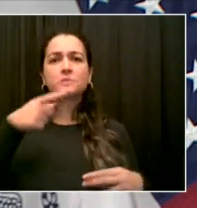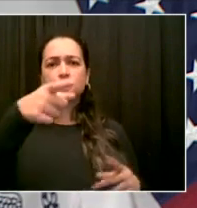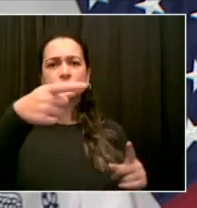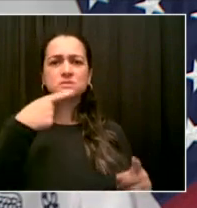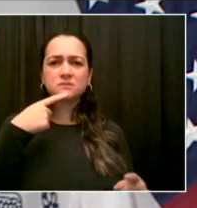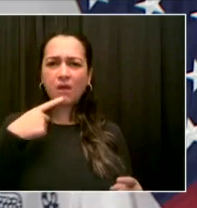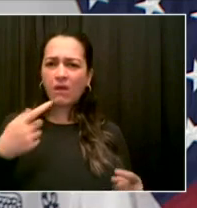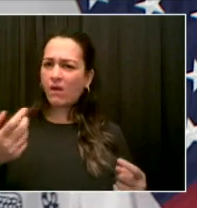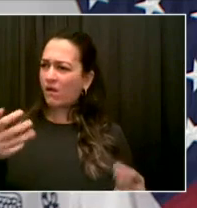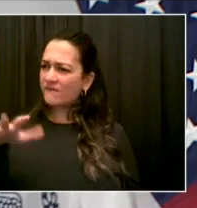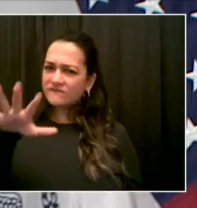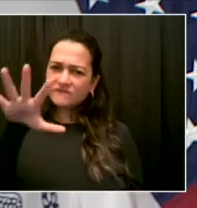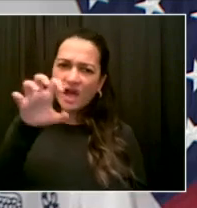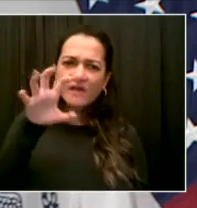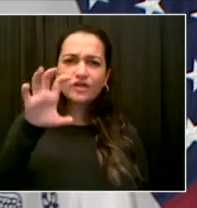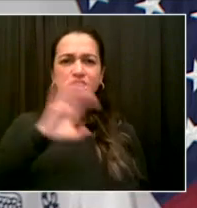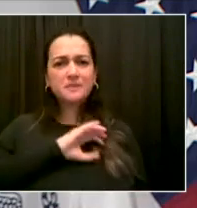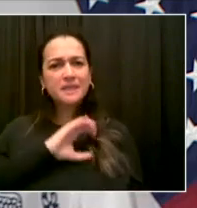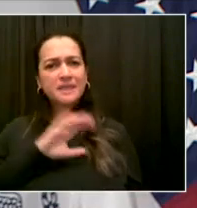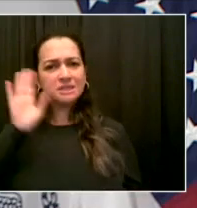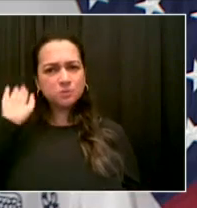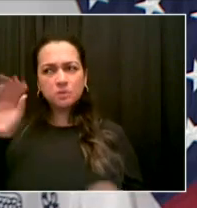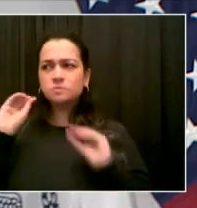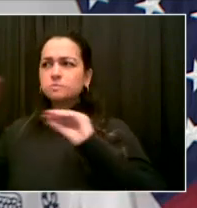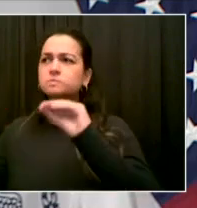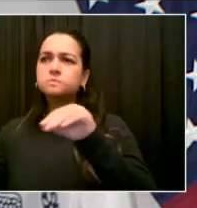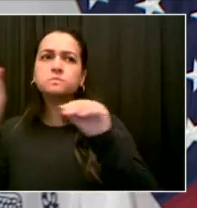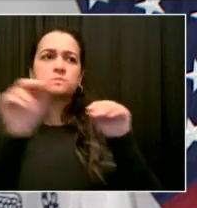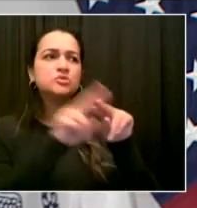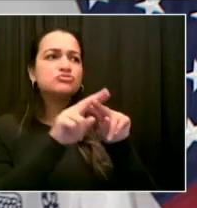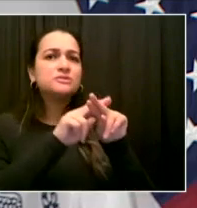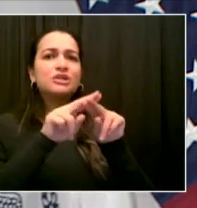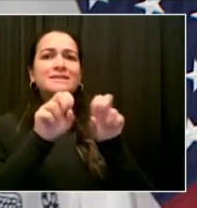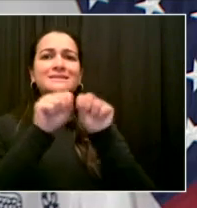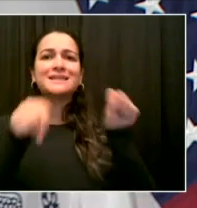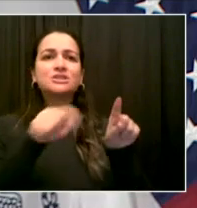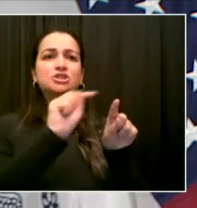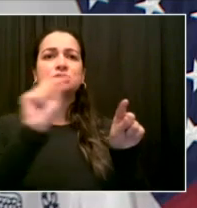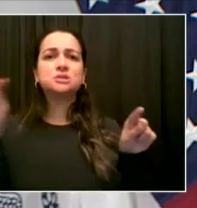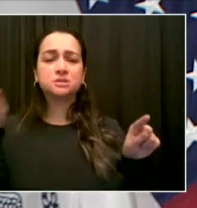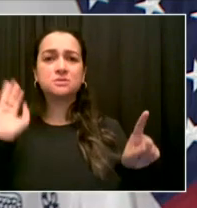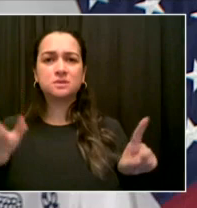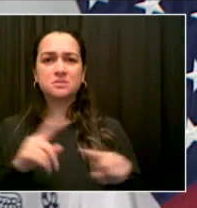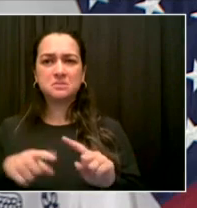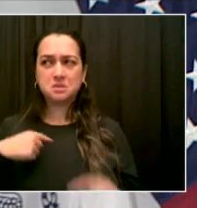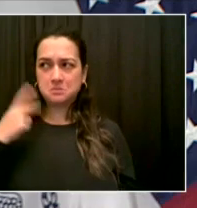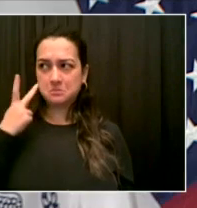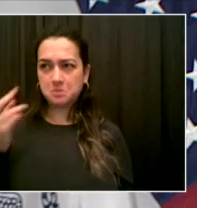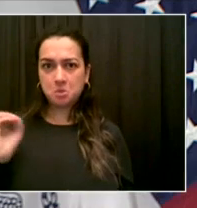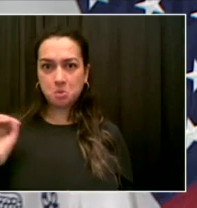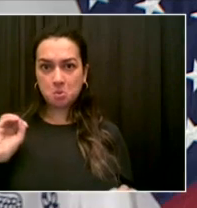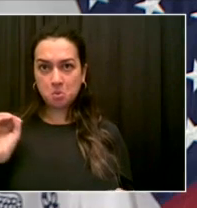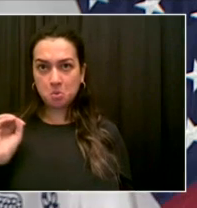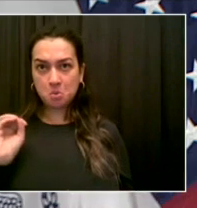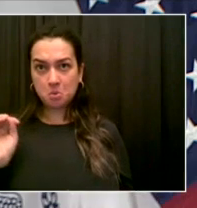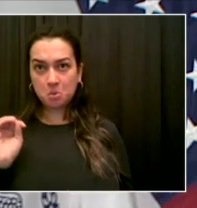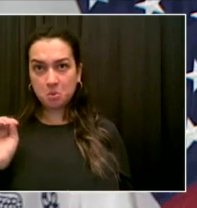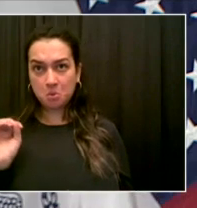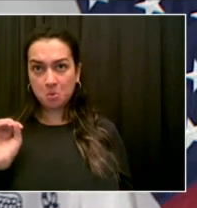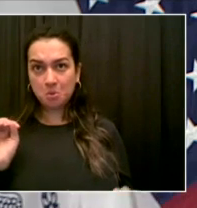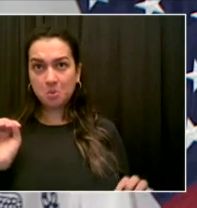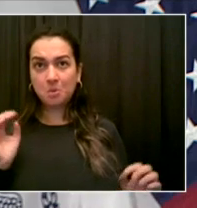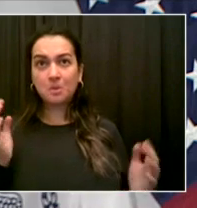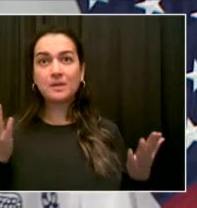could possibly be more visible in uniform, both to deter crime and reassure riders. And then also I was wondering, as I did, if someone